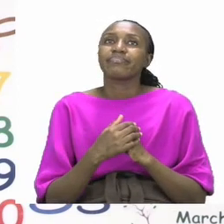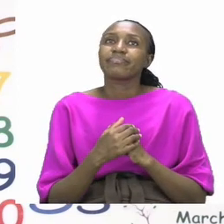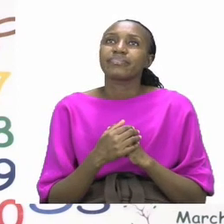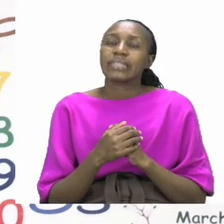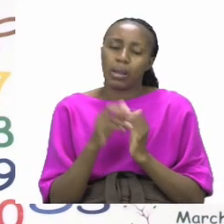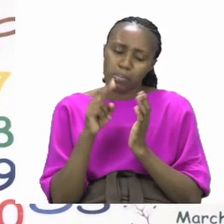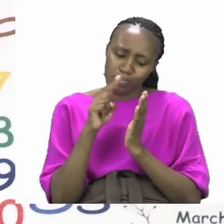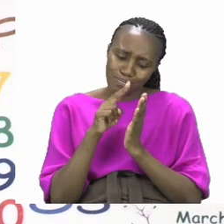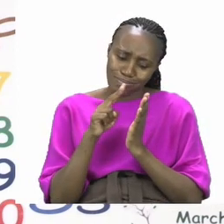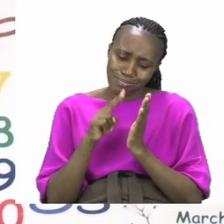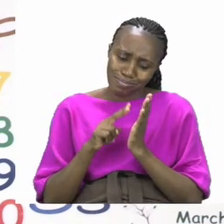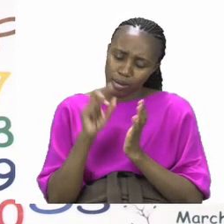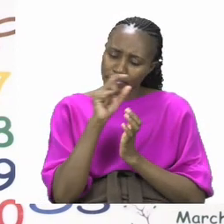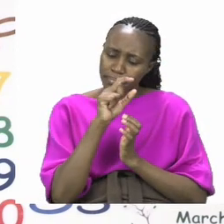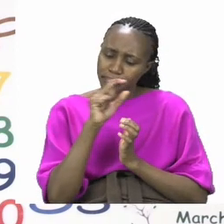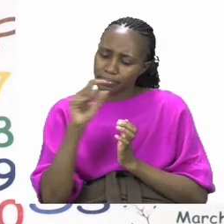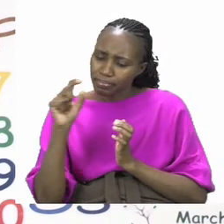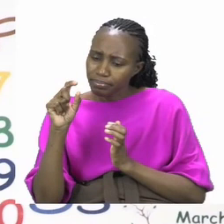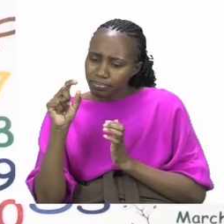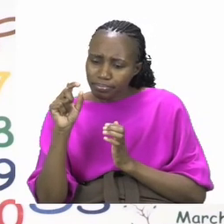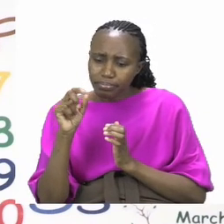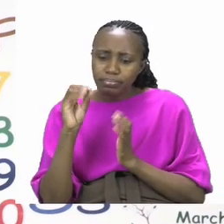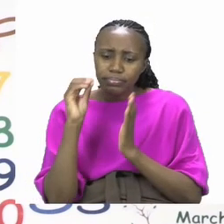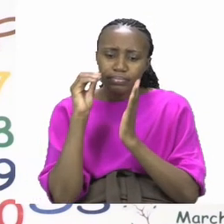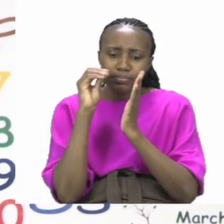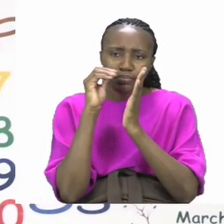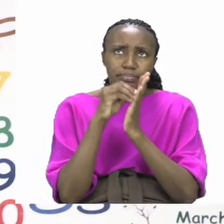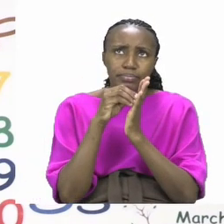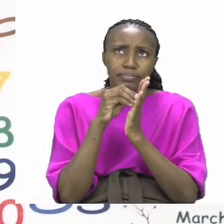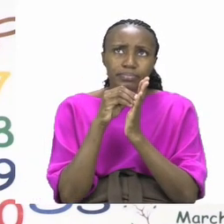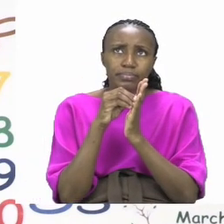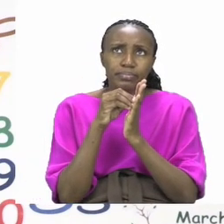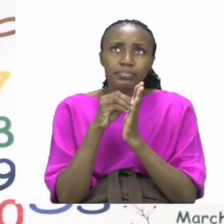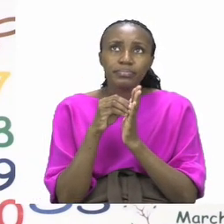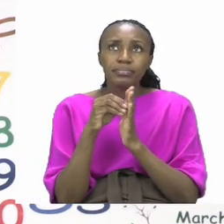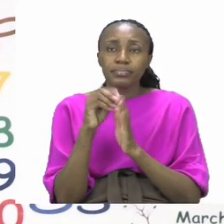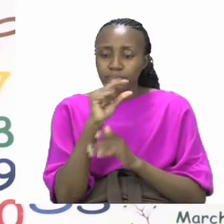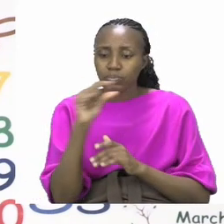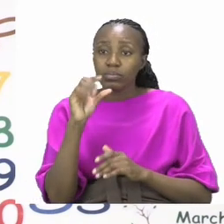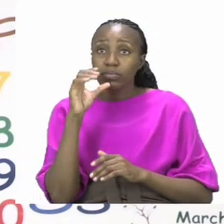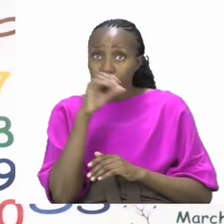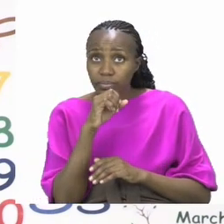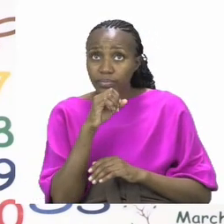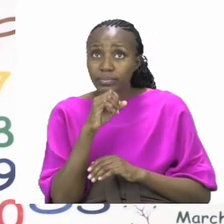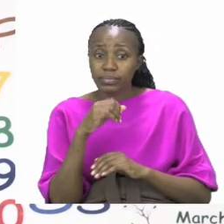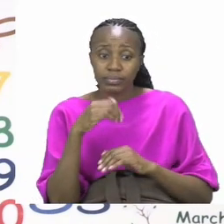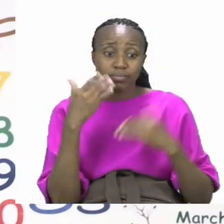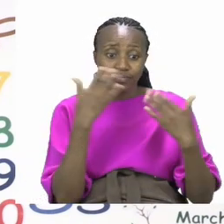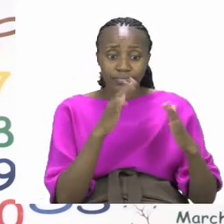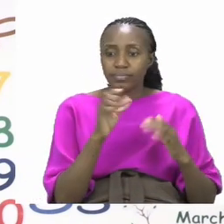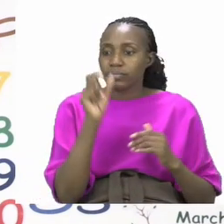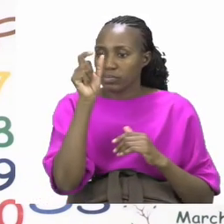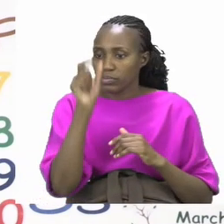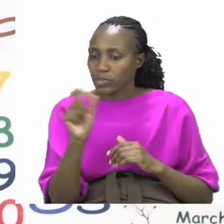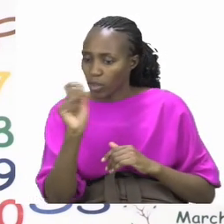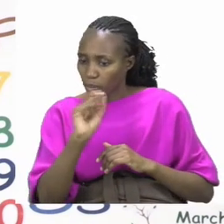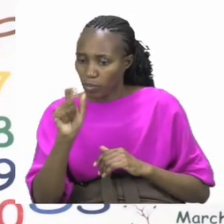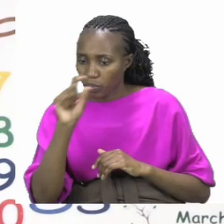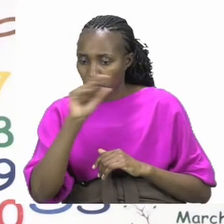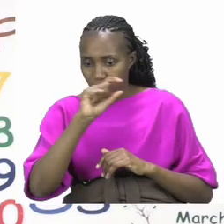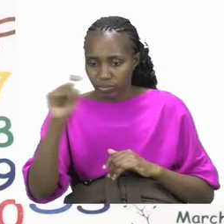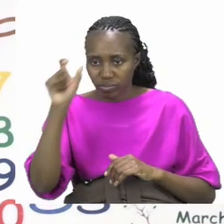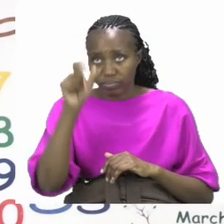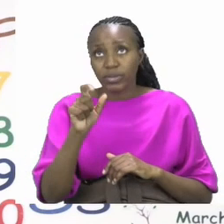Read the sentence, fill it in your book, and then write the word in the crossword